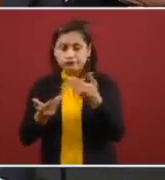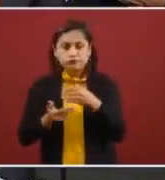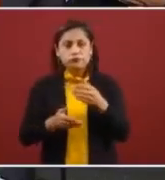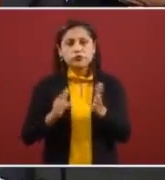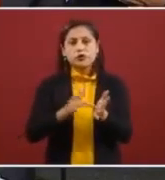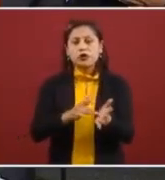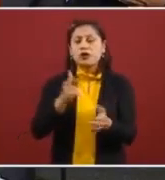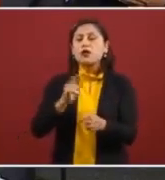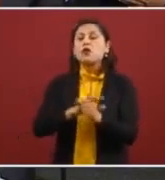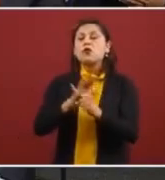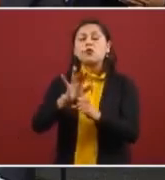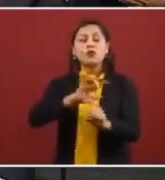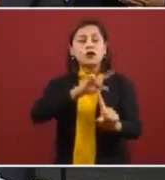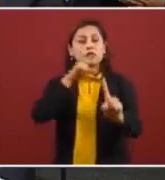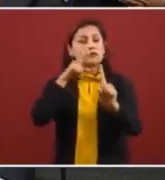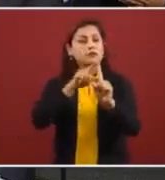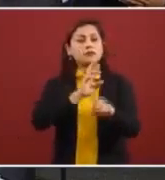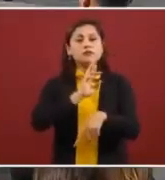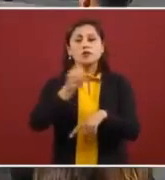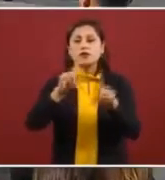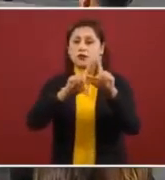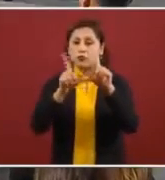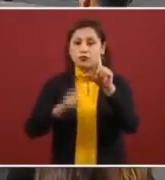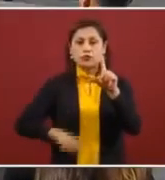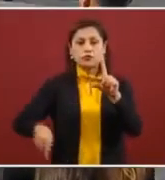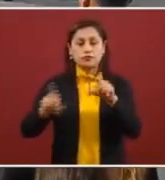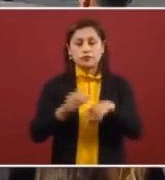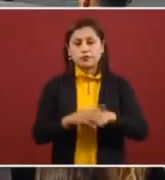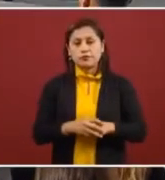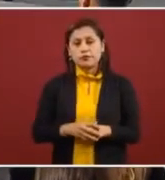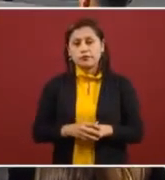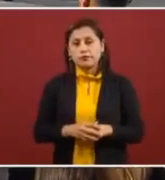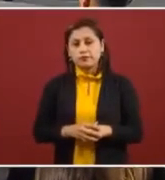guarantee the best conditions for the Mexican people.